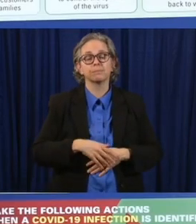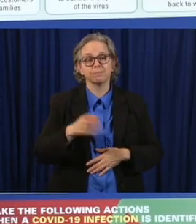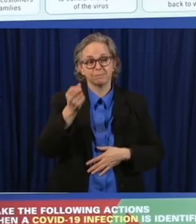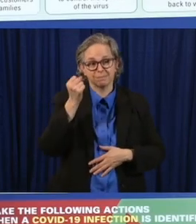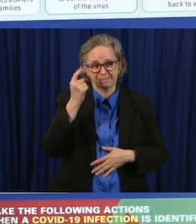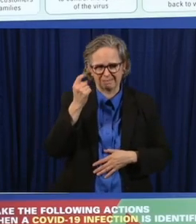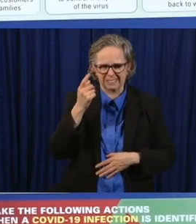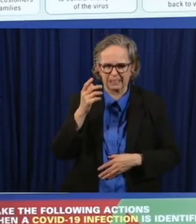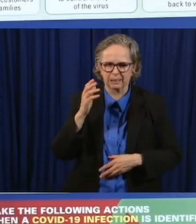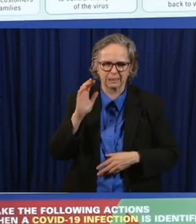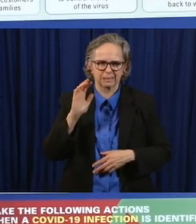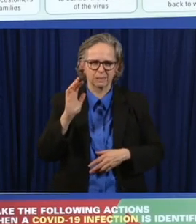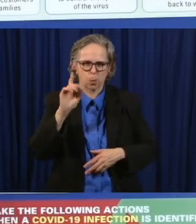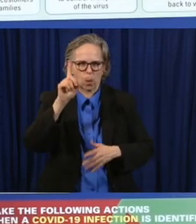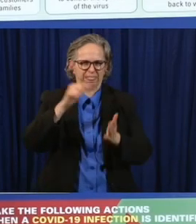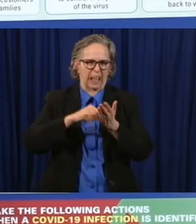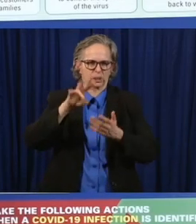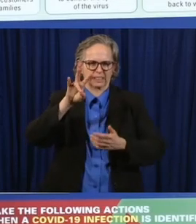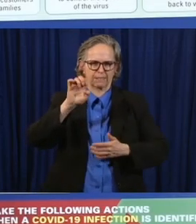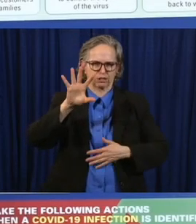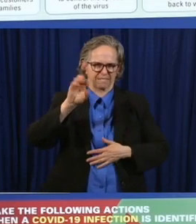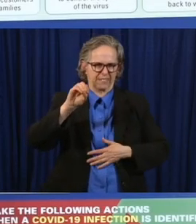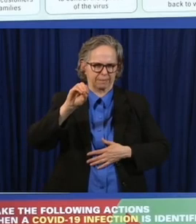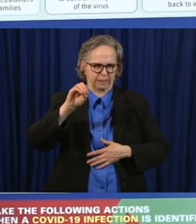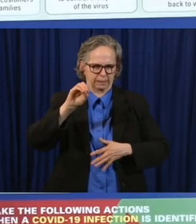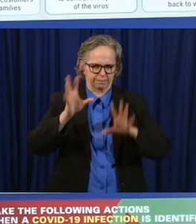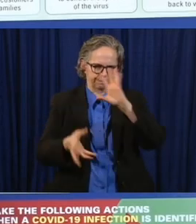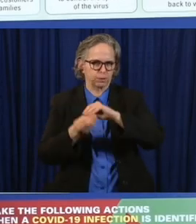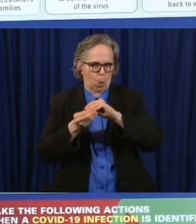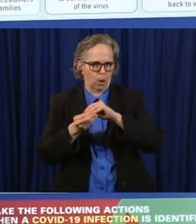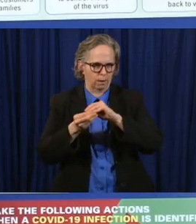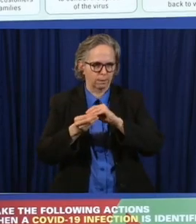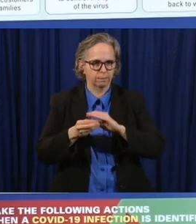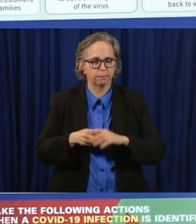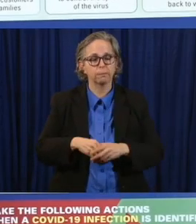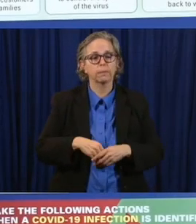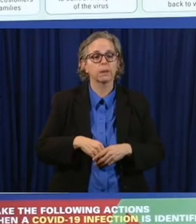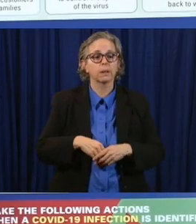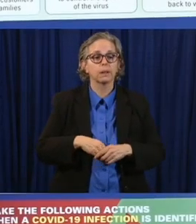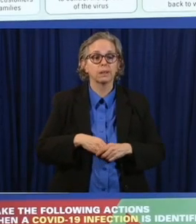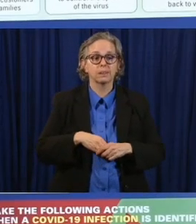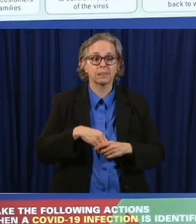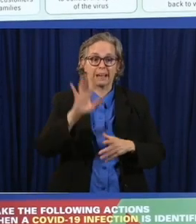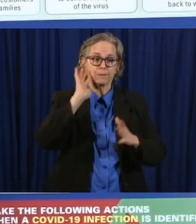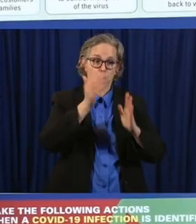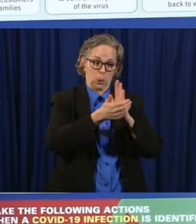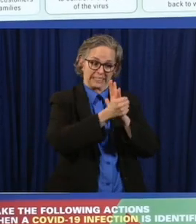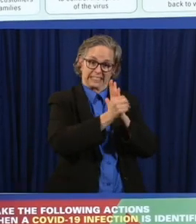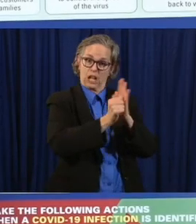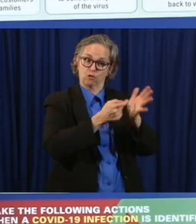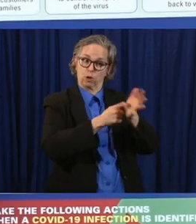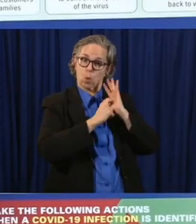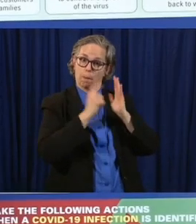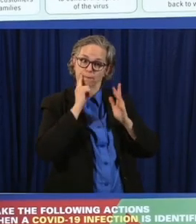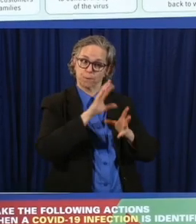the 1,750 will come from. As far as the skill set.